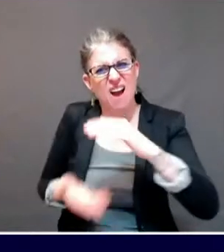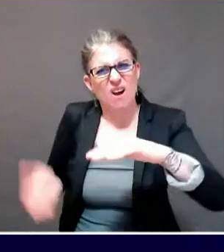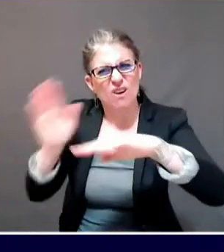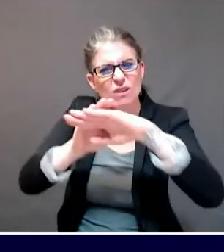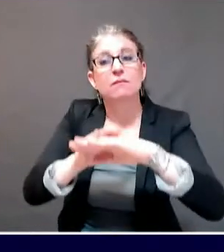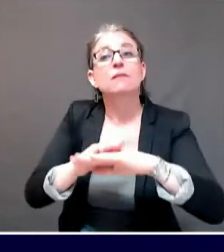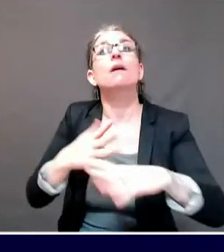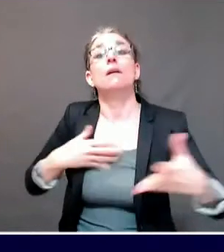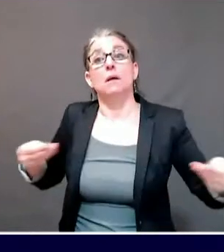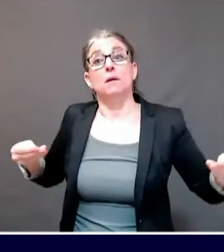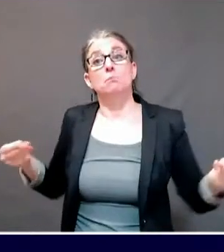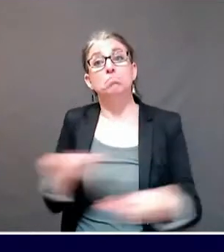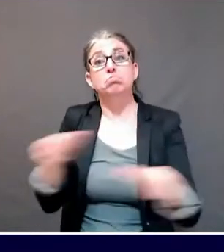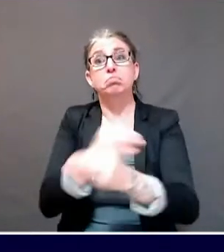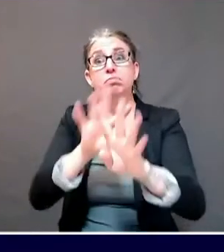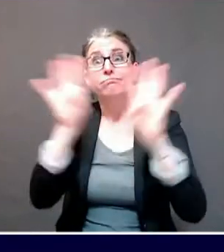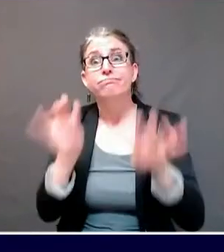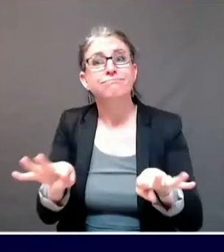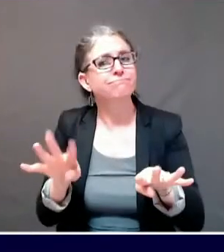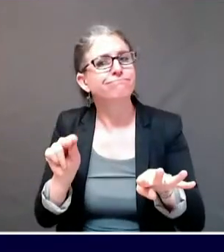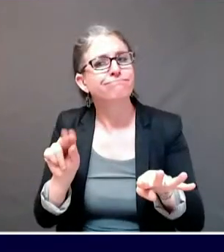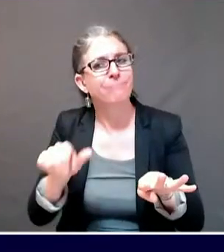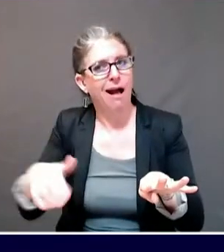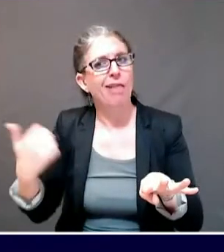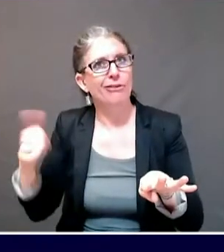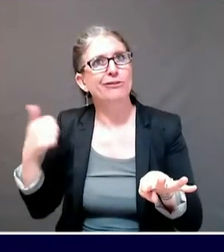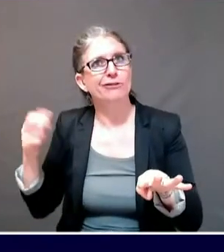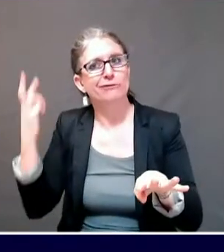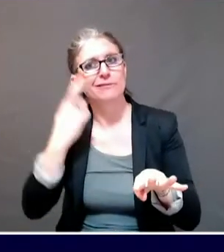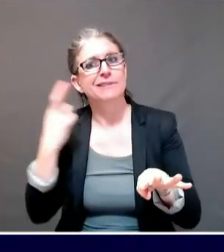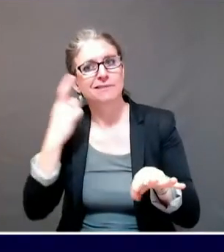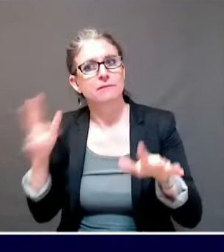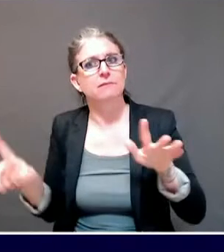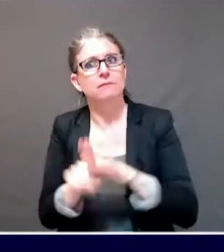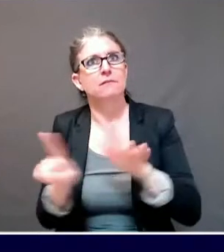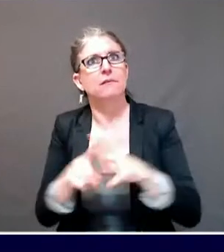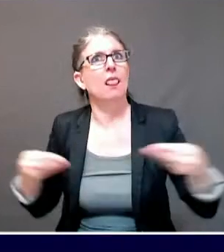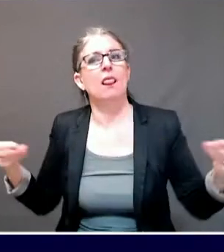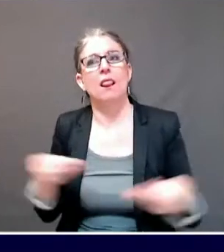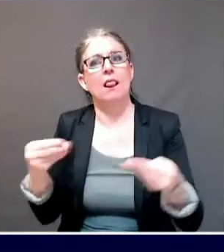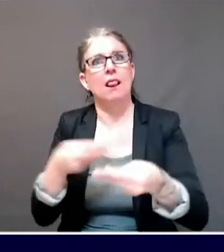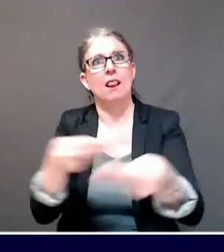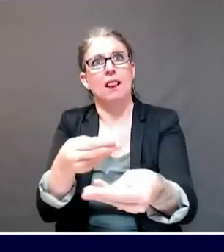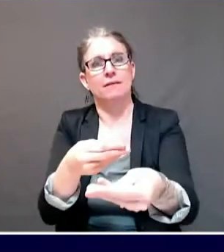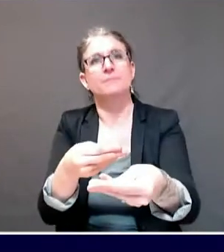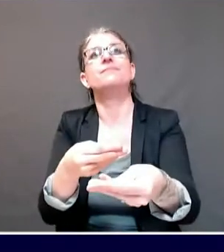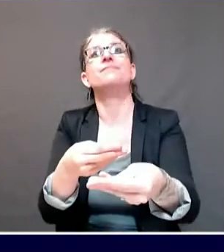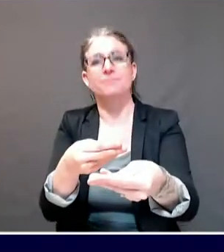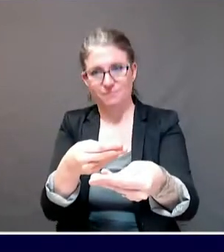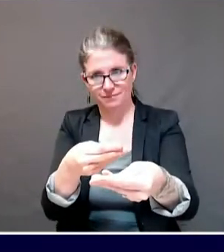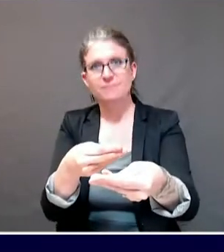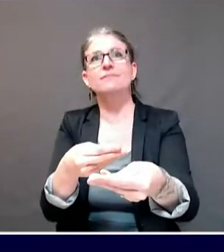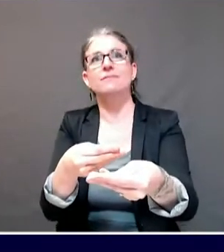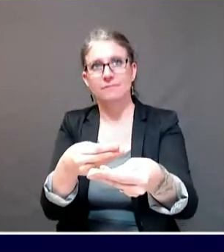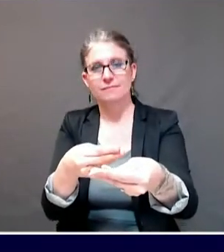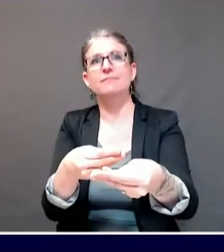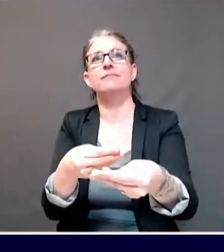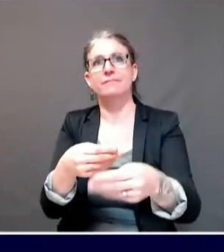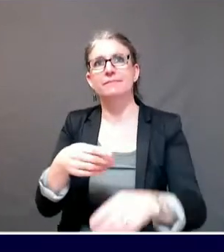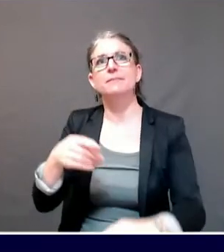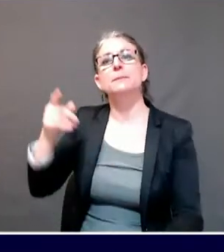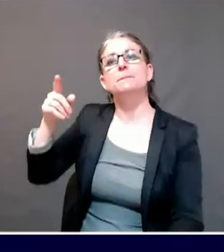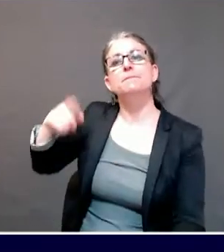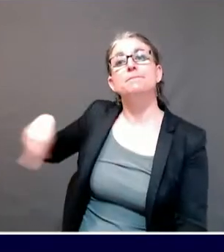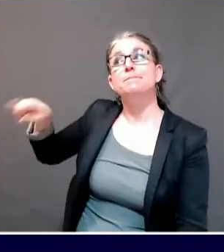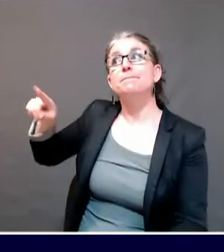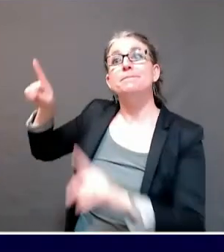a decrease in the number of tests that are being done. Now, there are a number of reasons why there are fewer